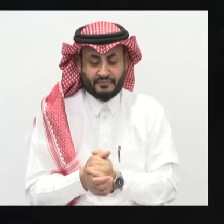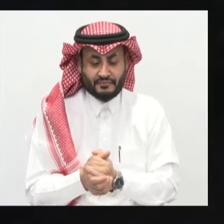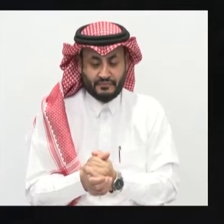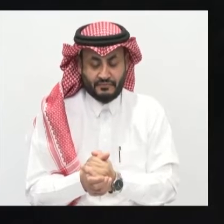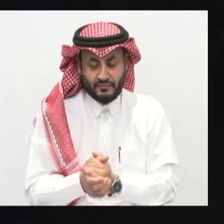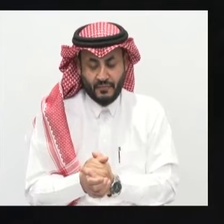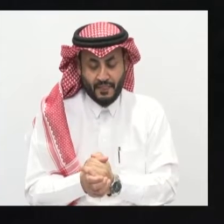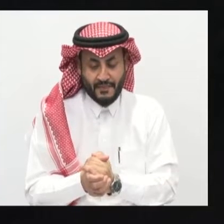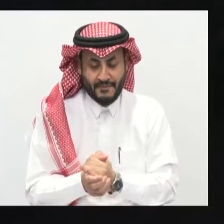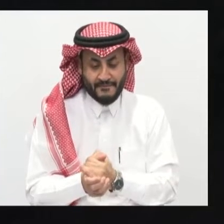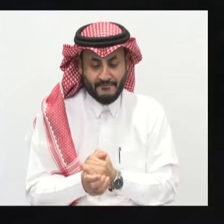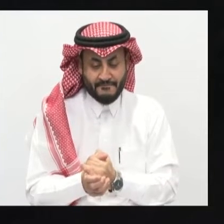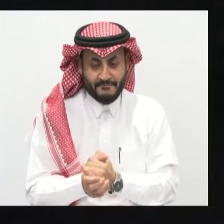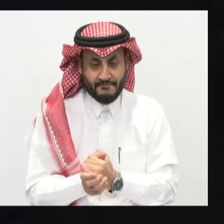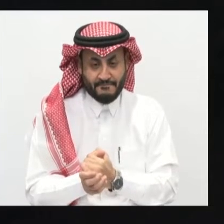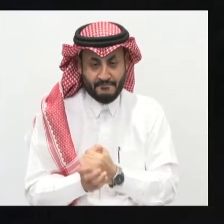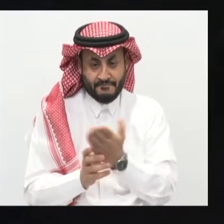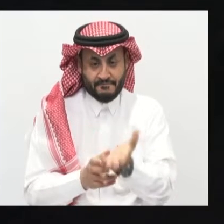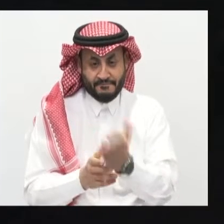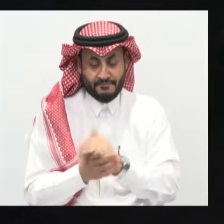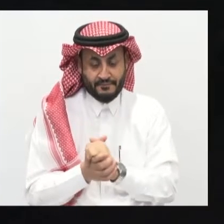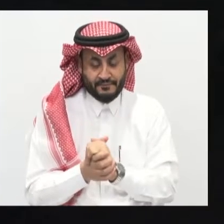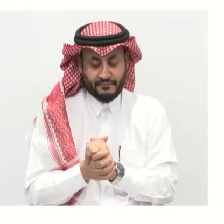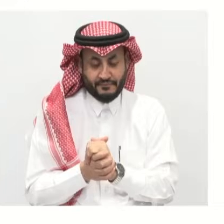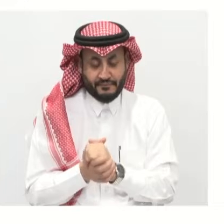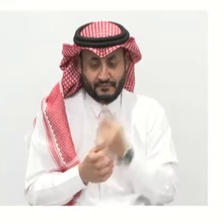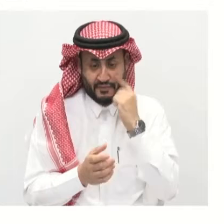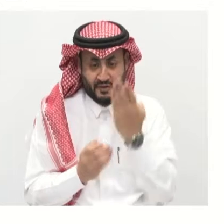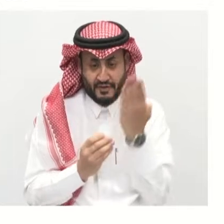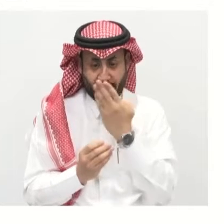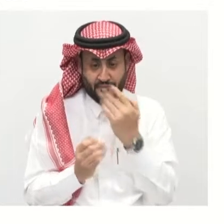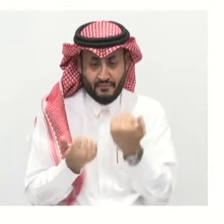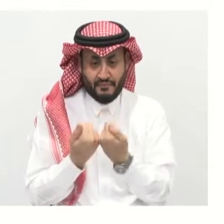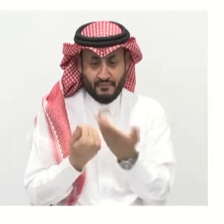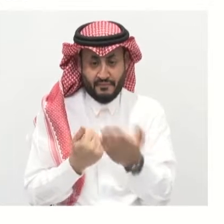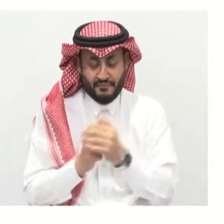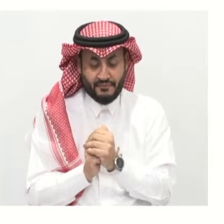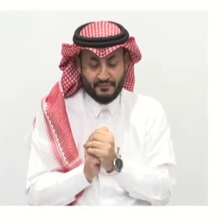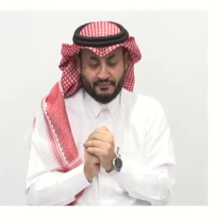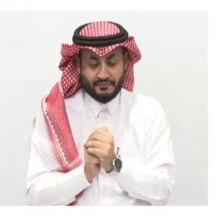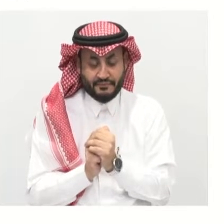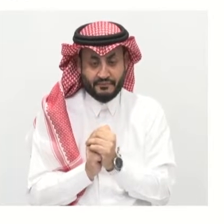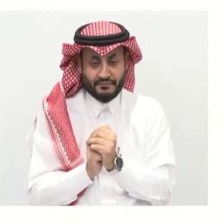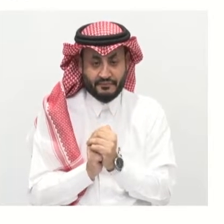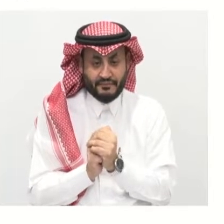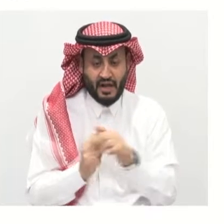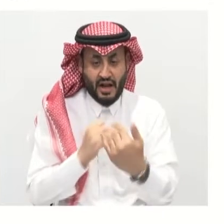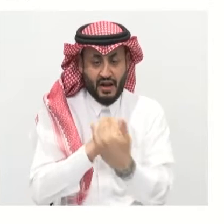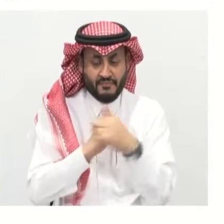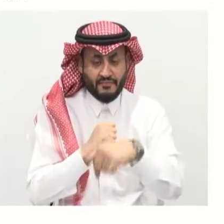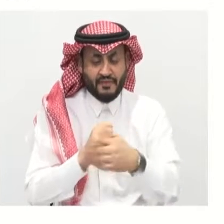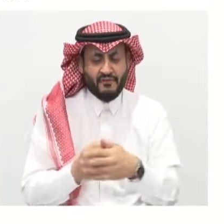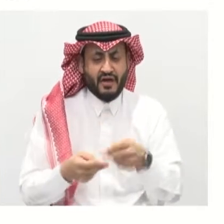Okay? So, are we ready? Now let's read this together before we begin. Our objectives are